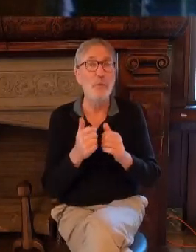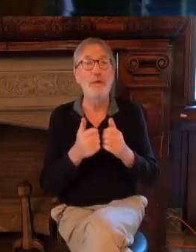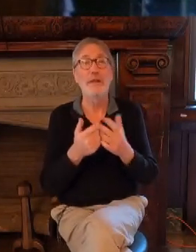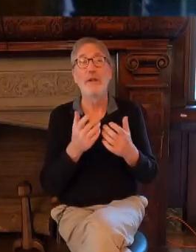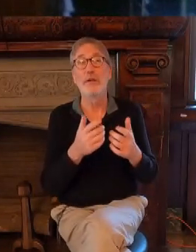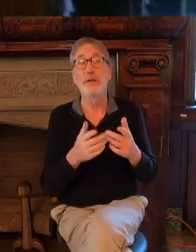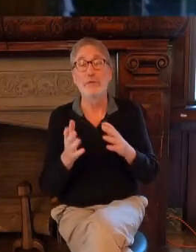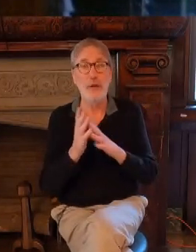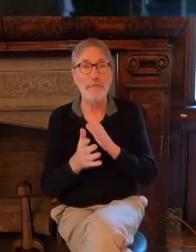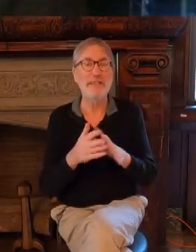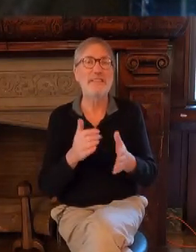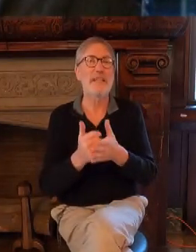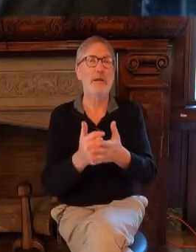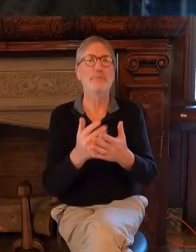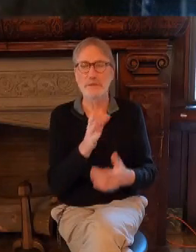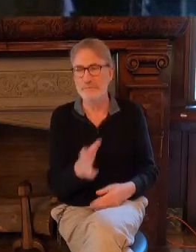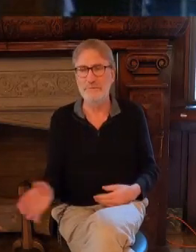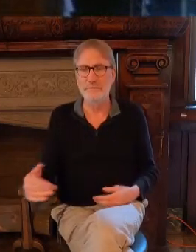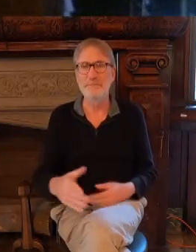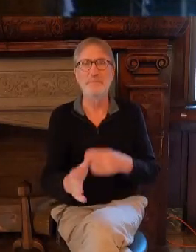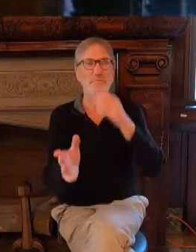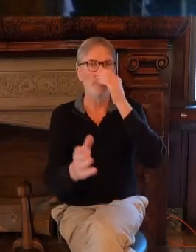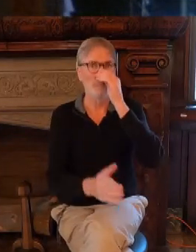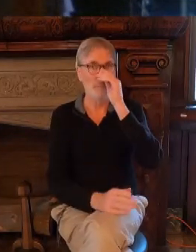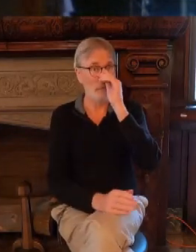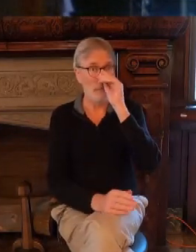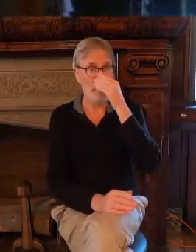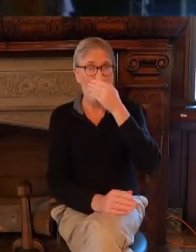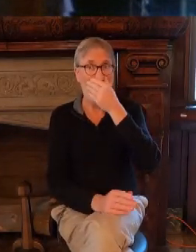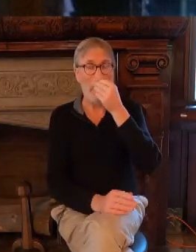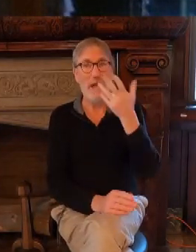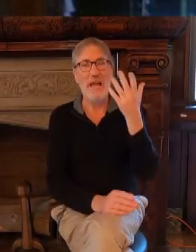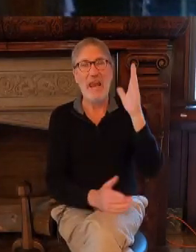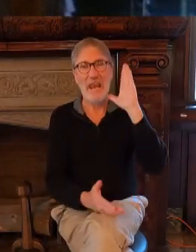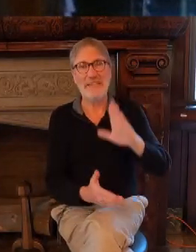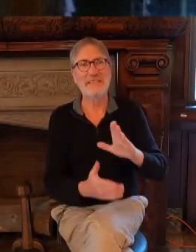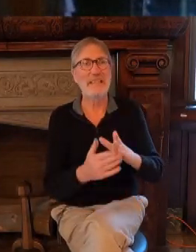traffic, and it helps to keep, ideally, one, delays for users and safety.